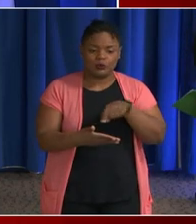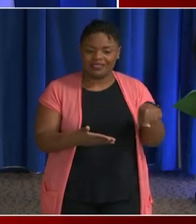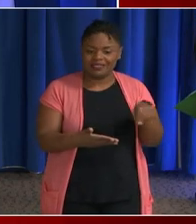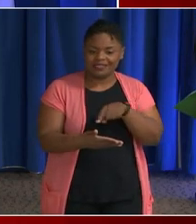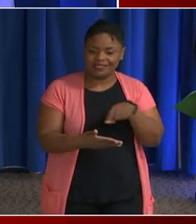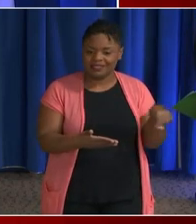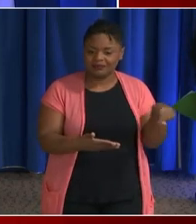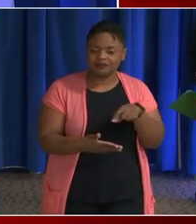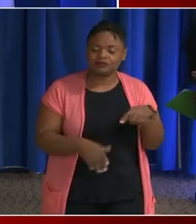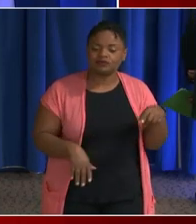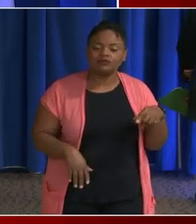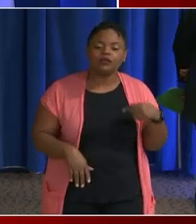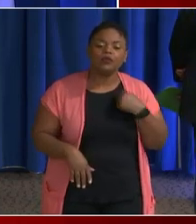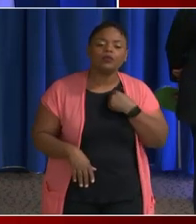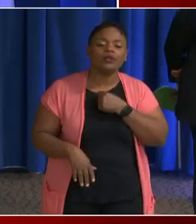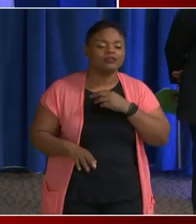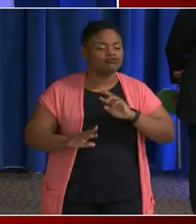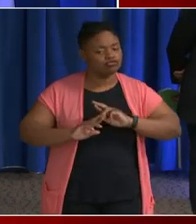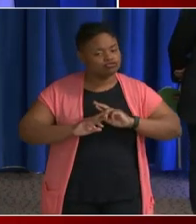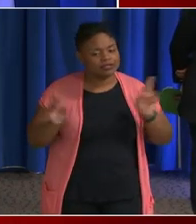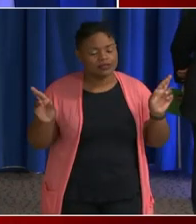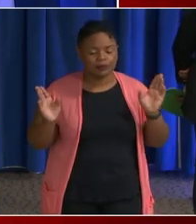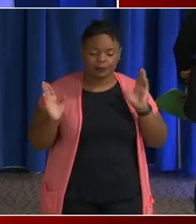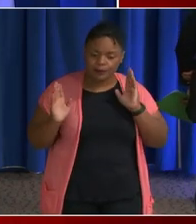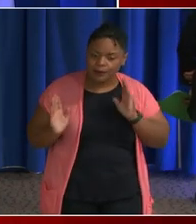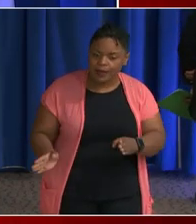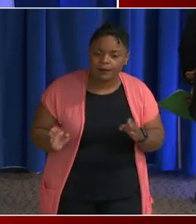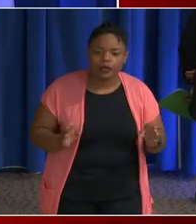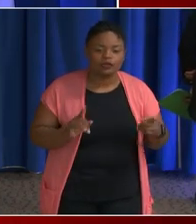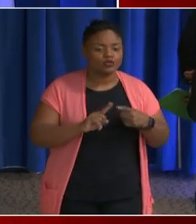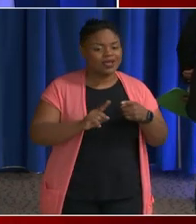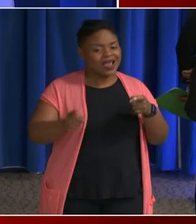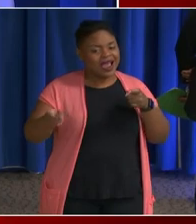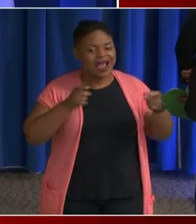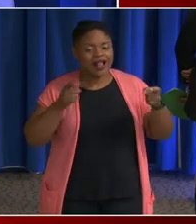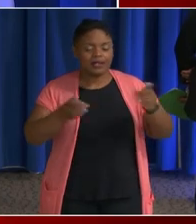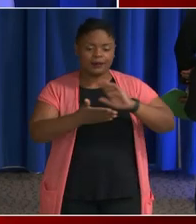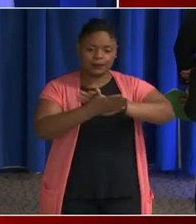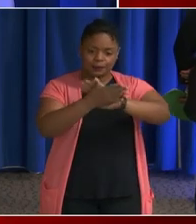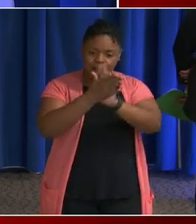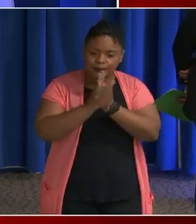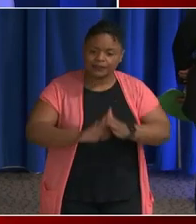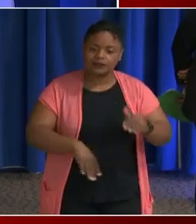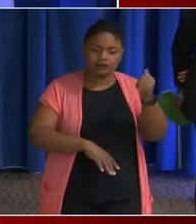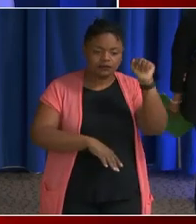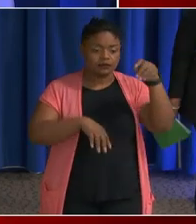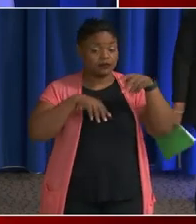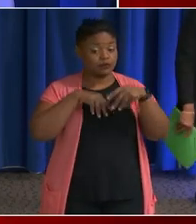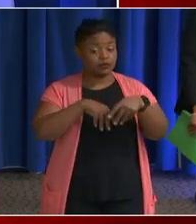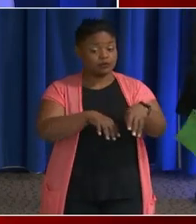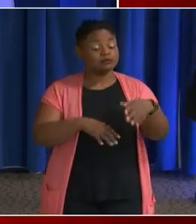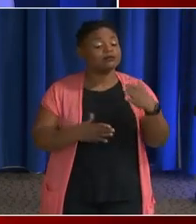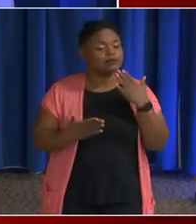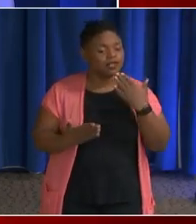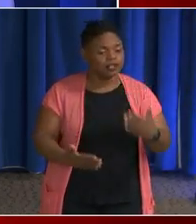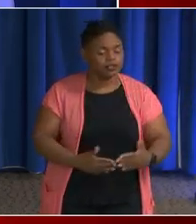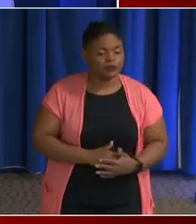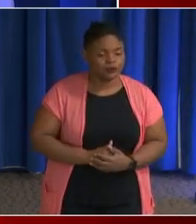we stand prepared to facilitate the peaceful demonstrations that we've seen in recent days. Thank you.